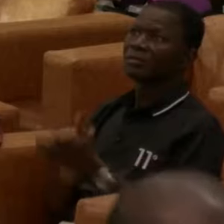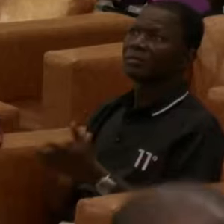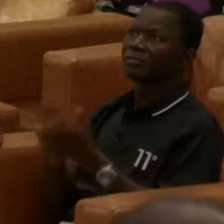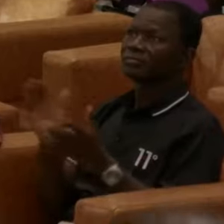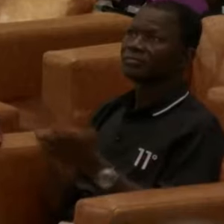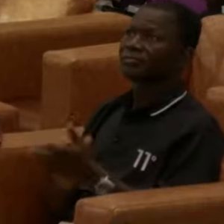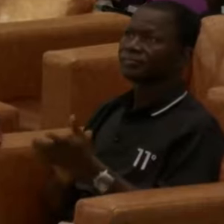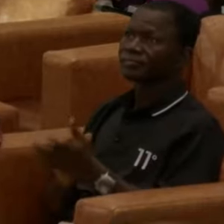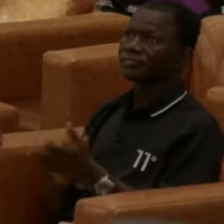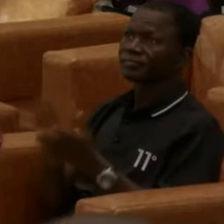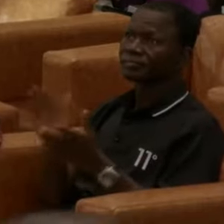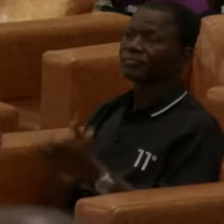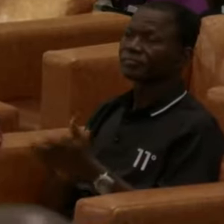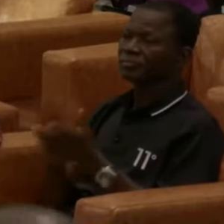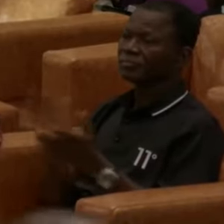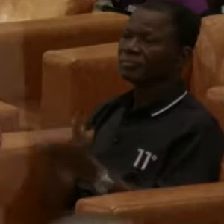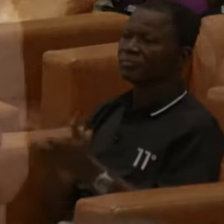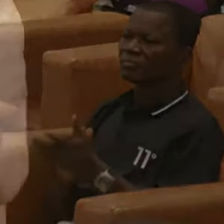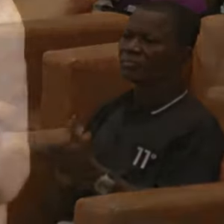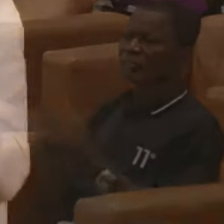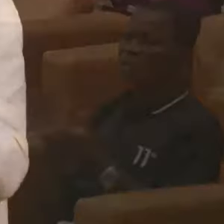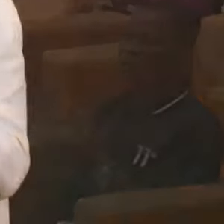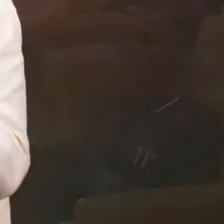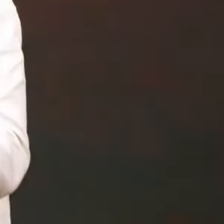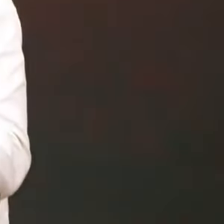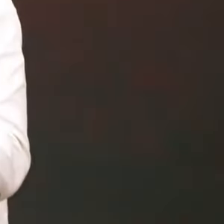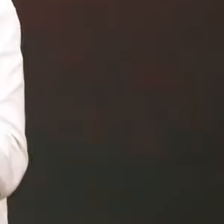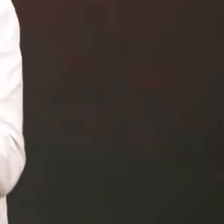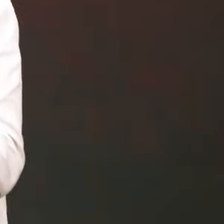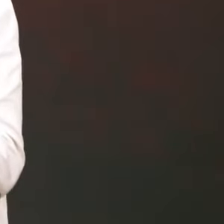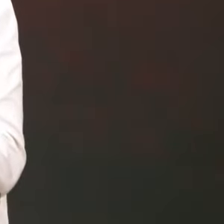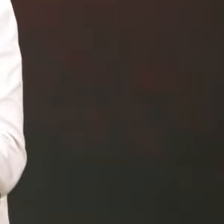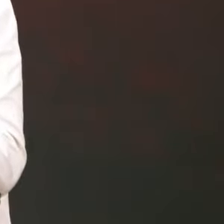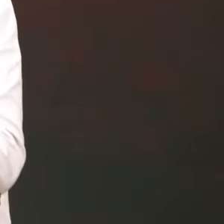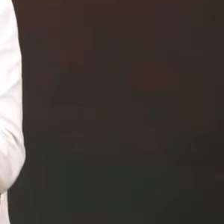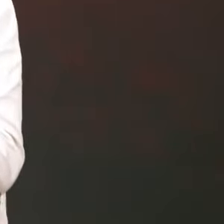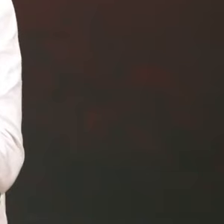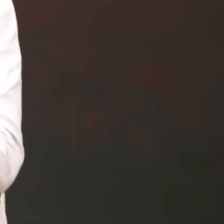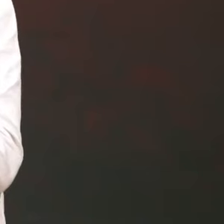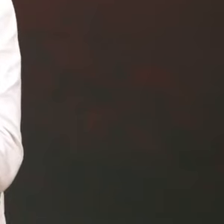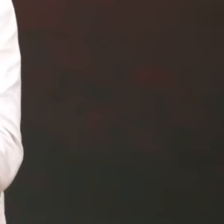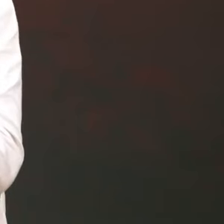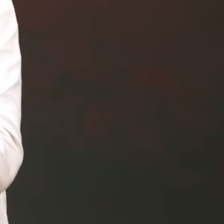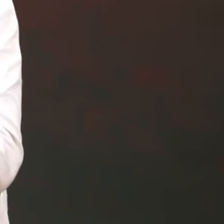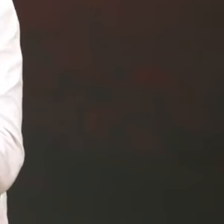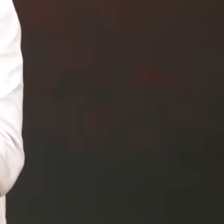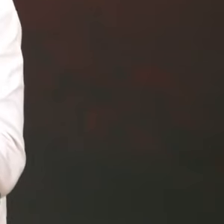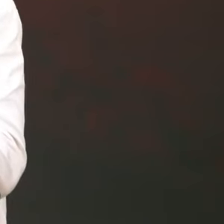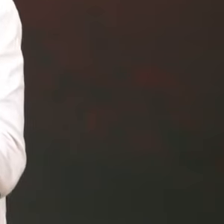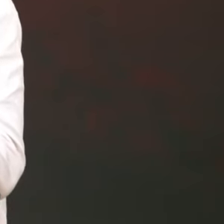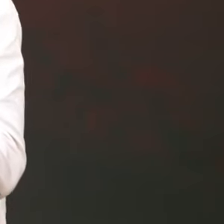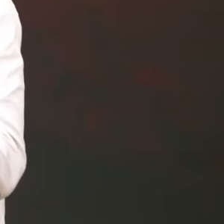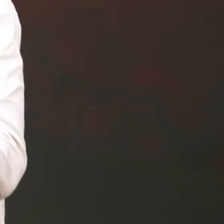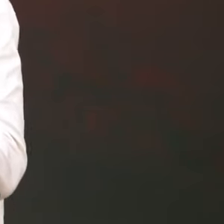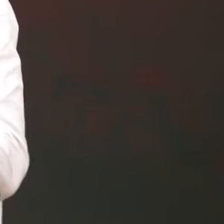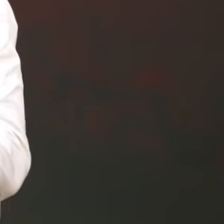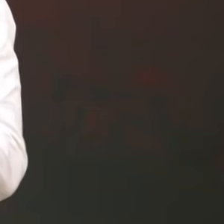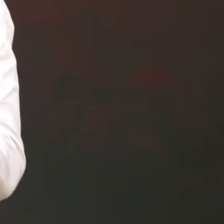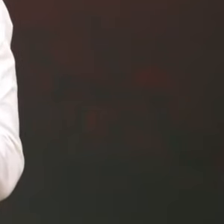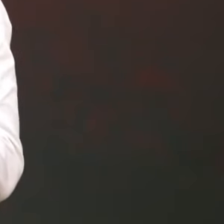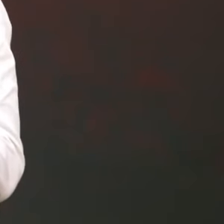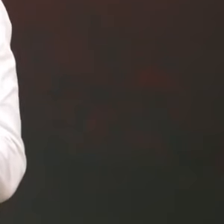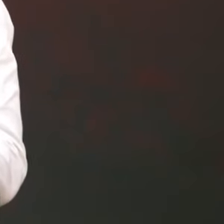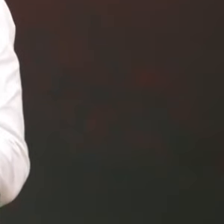Blessings and honor and glory and praise, and glory and praise, and